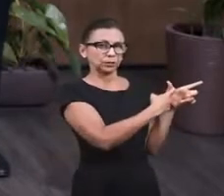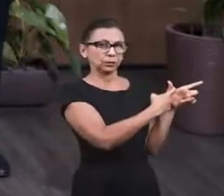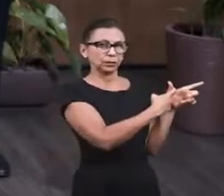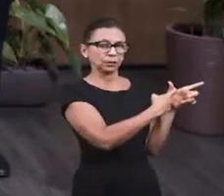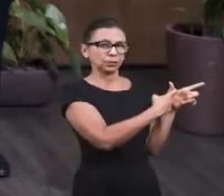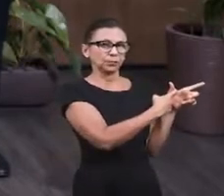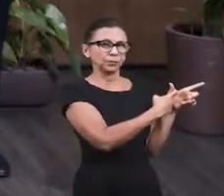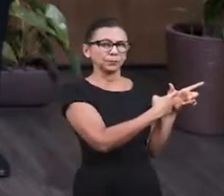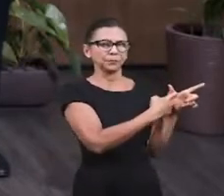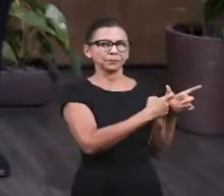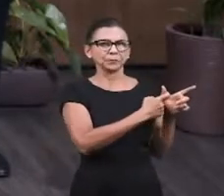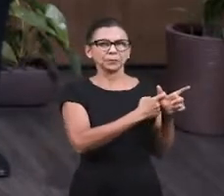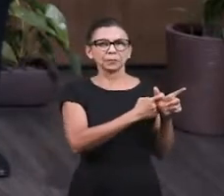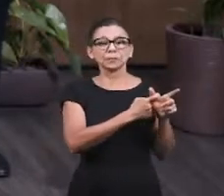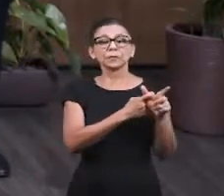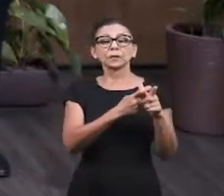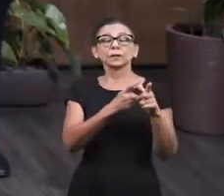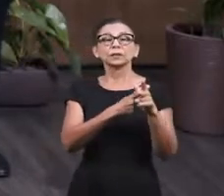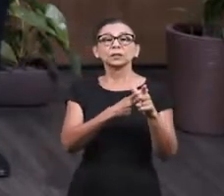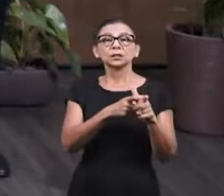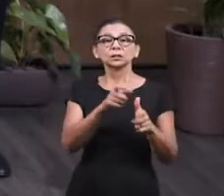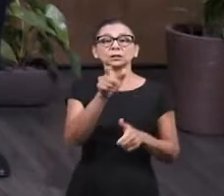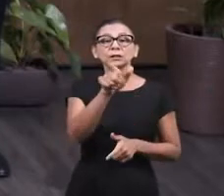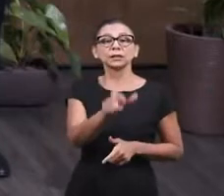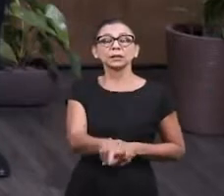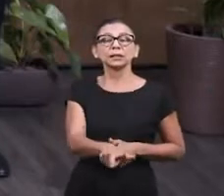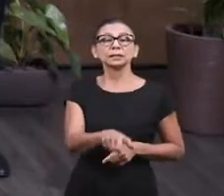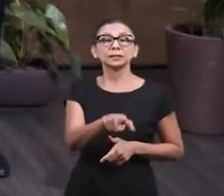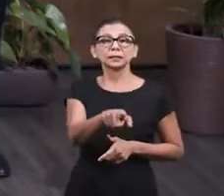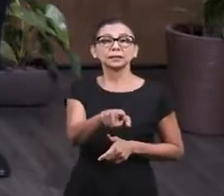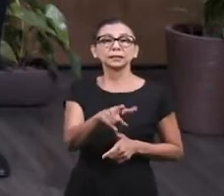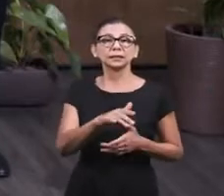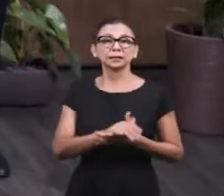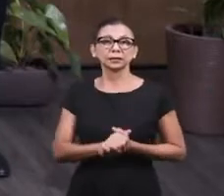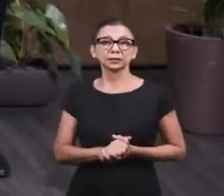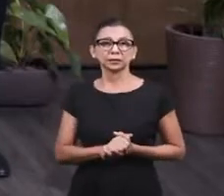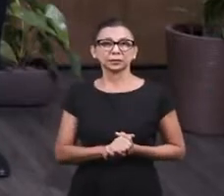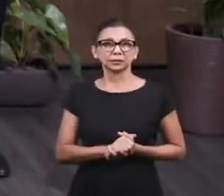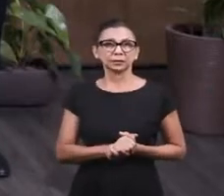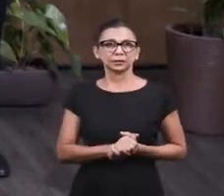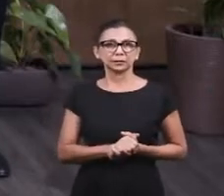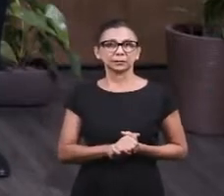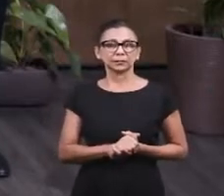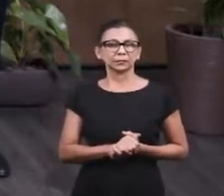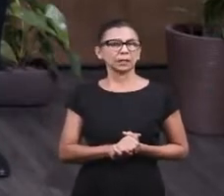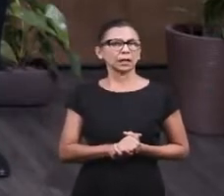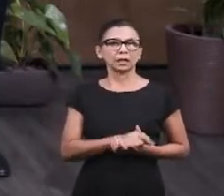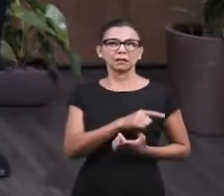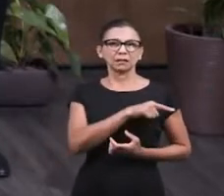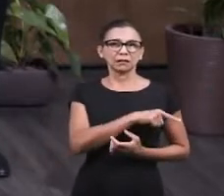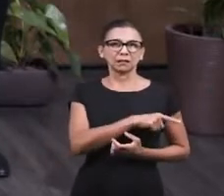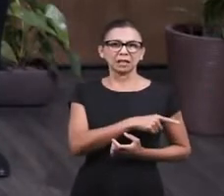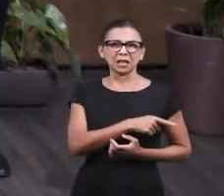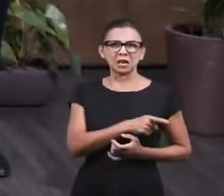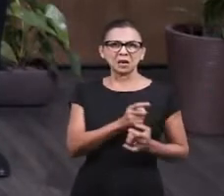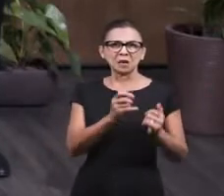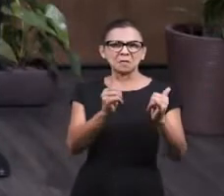the one who owed is not the one that was that suffered the greater loss. The one who did not